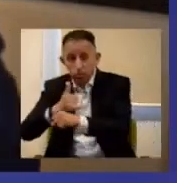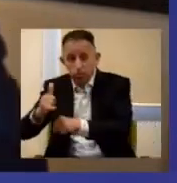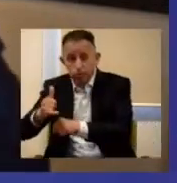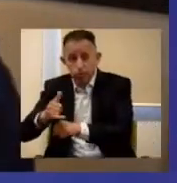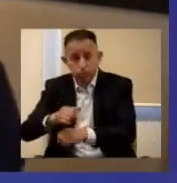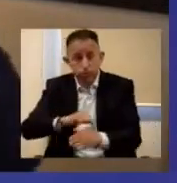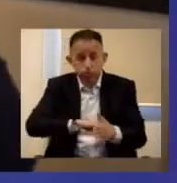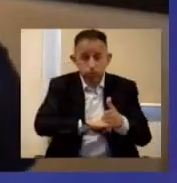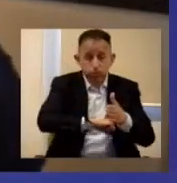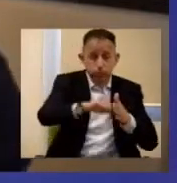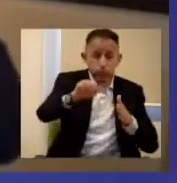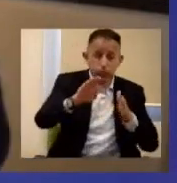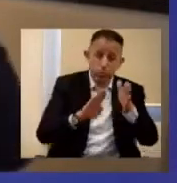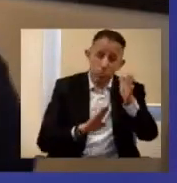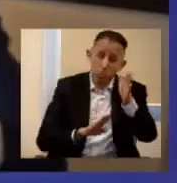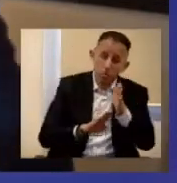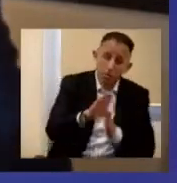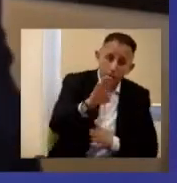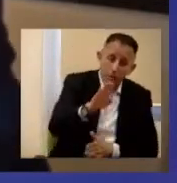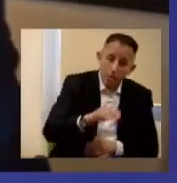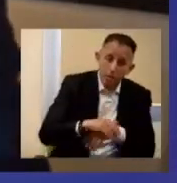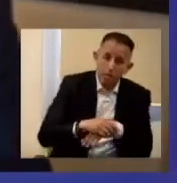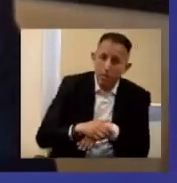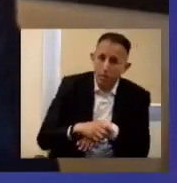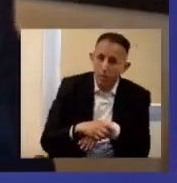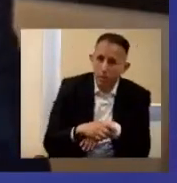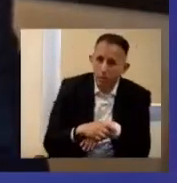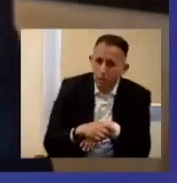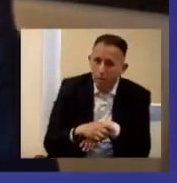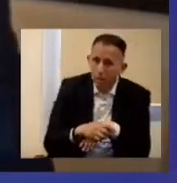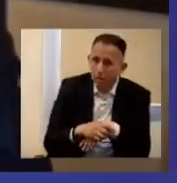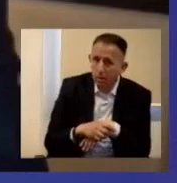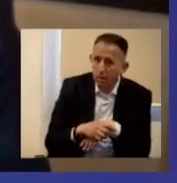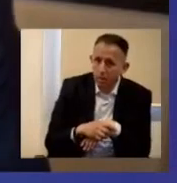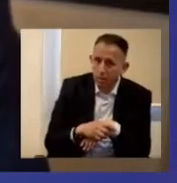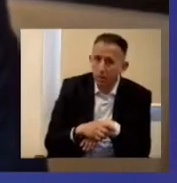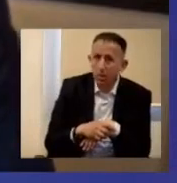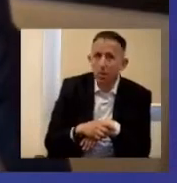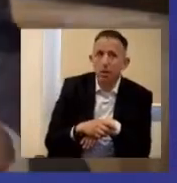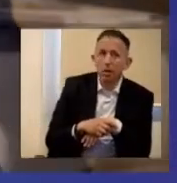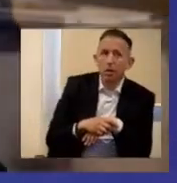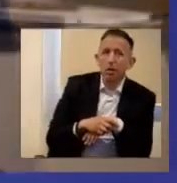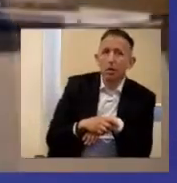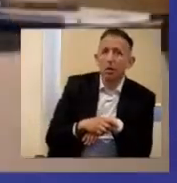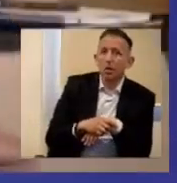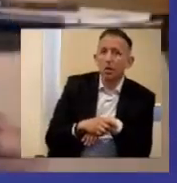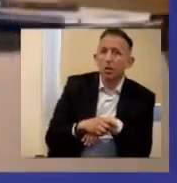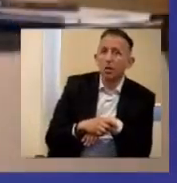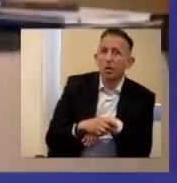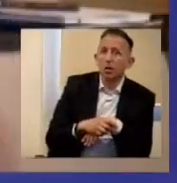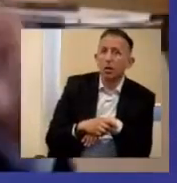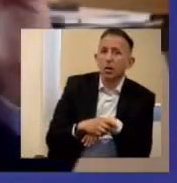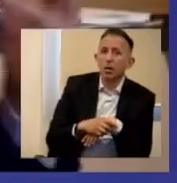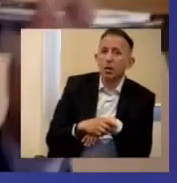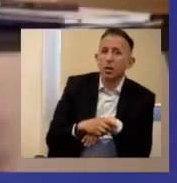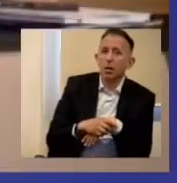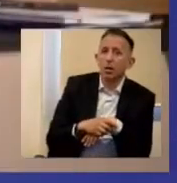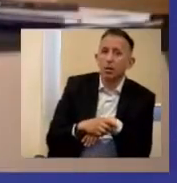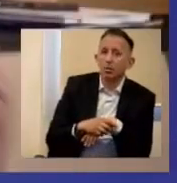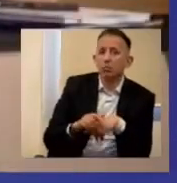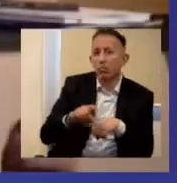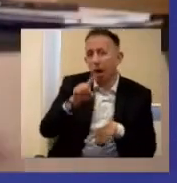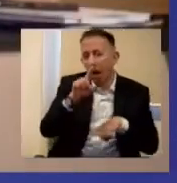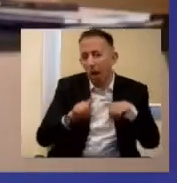learning and some on education in general is quite slow and it needs time. So how do you have you an